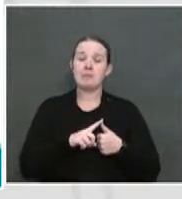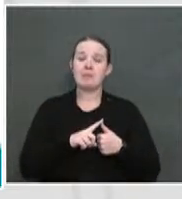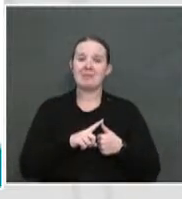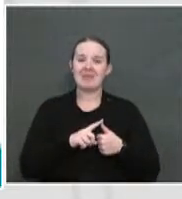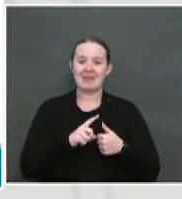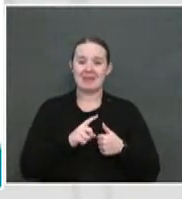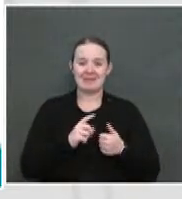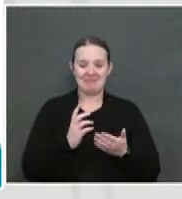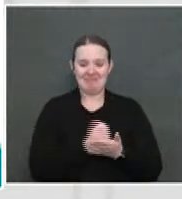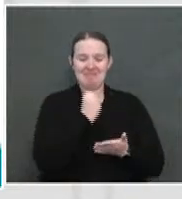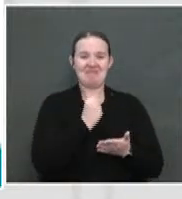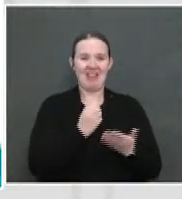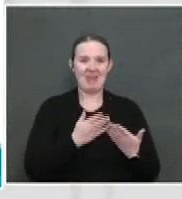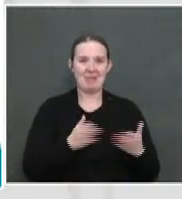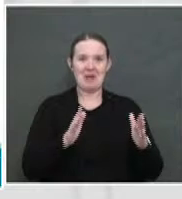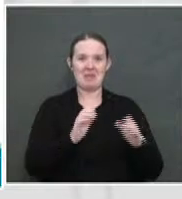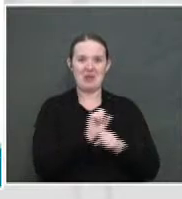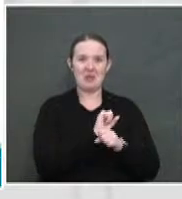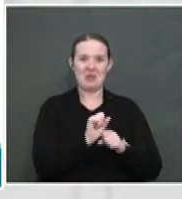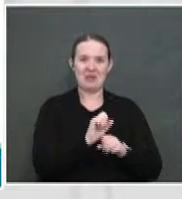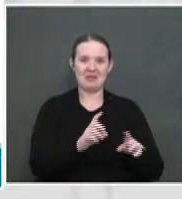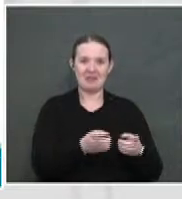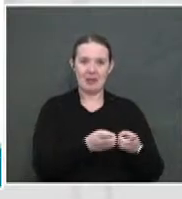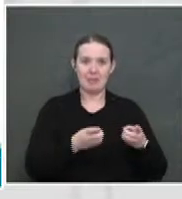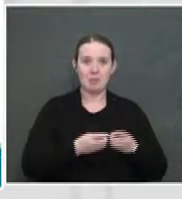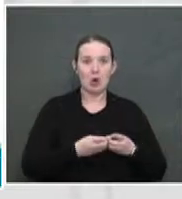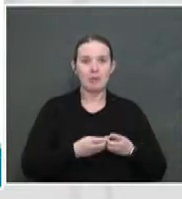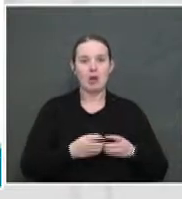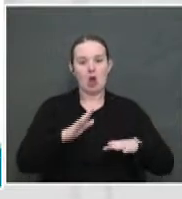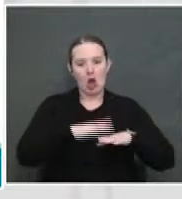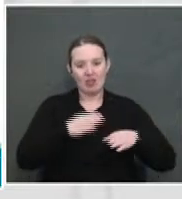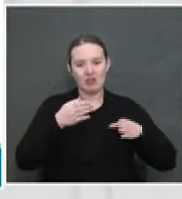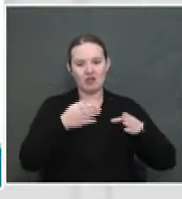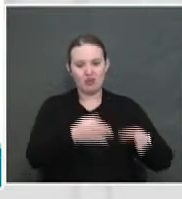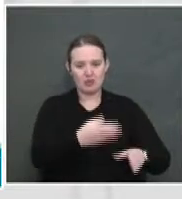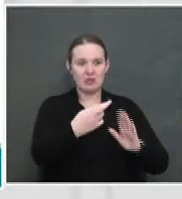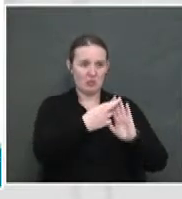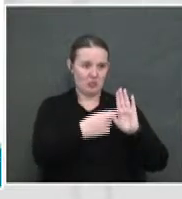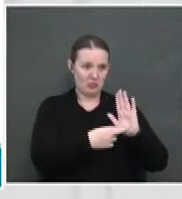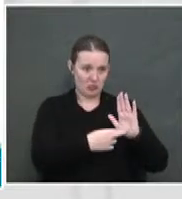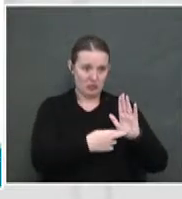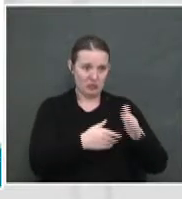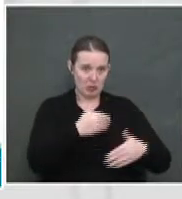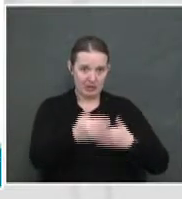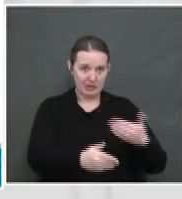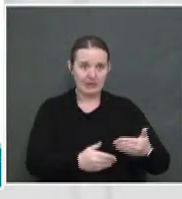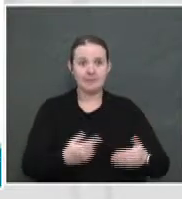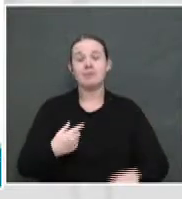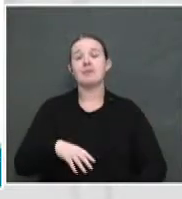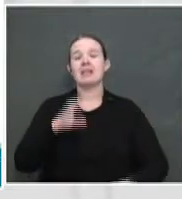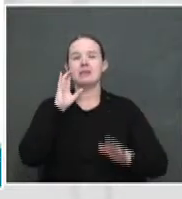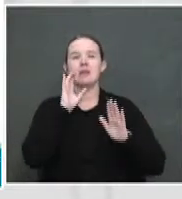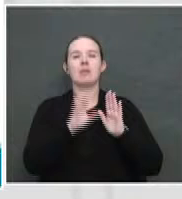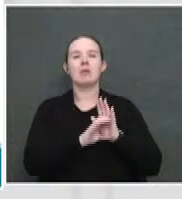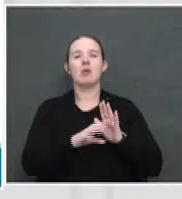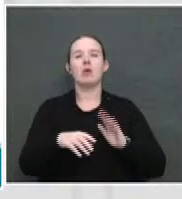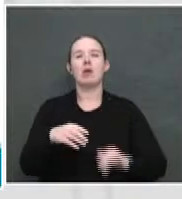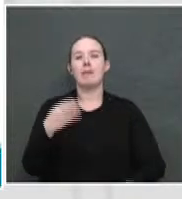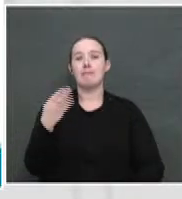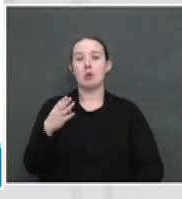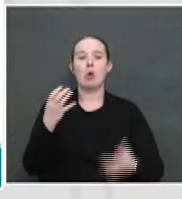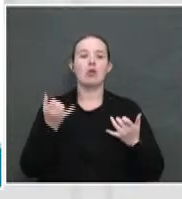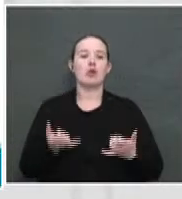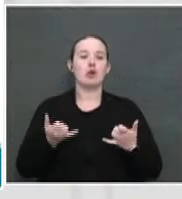of an existing Public Works Department on-street parking restriction process. The graphics that are in blue are the